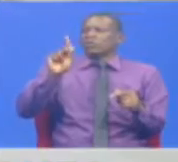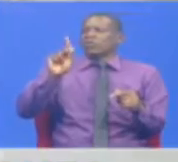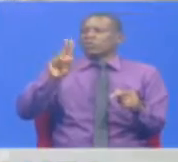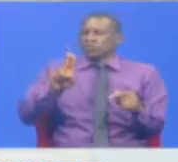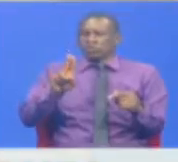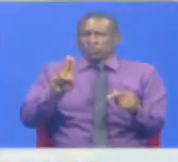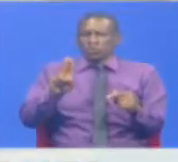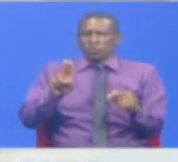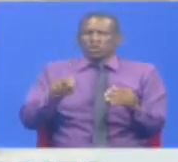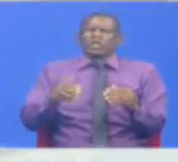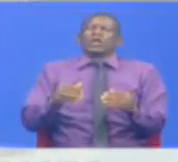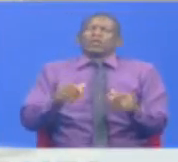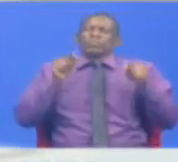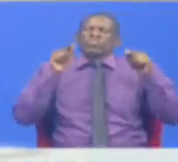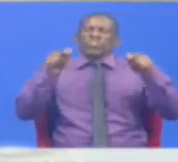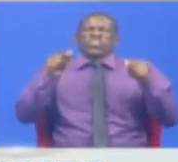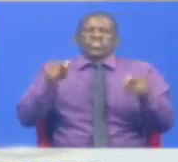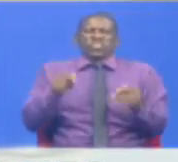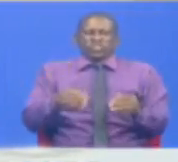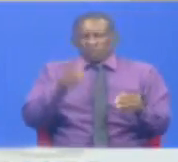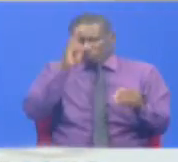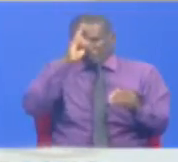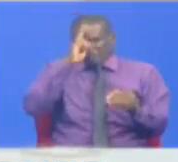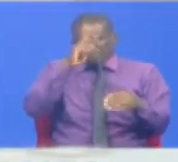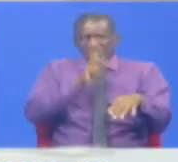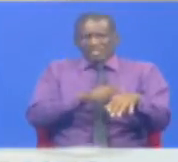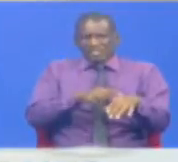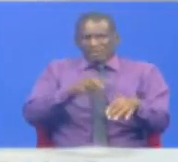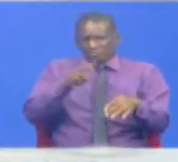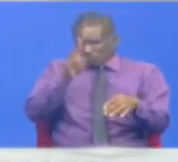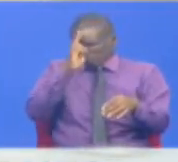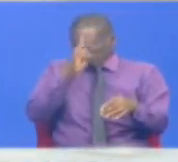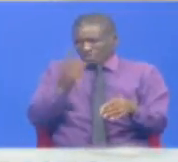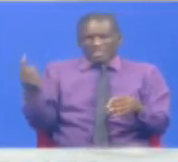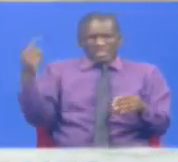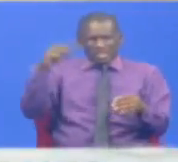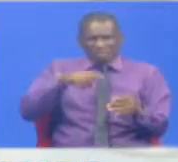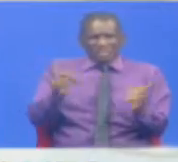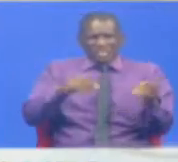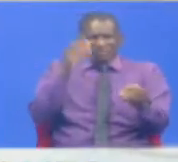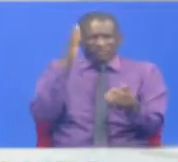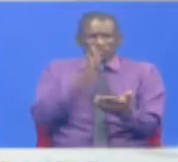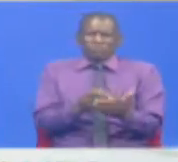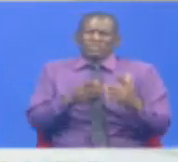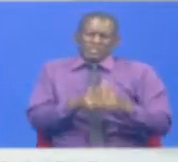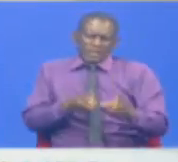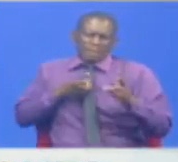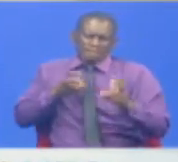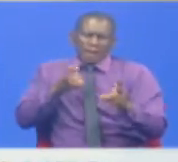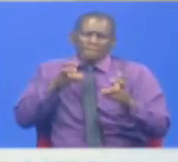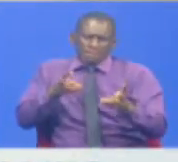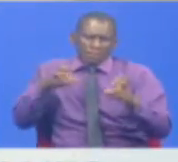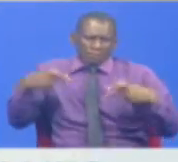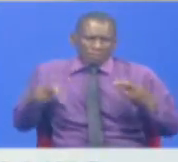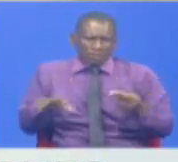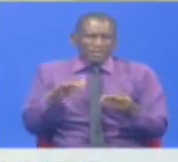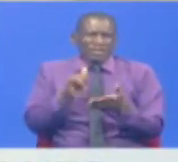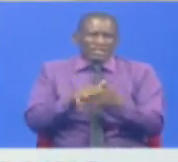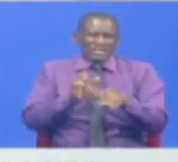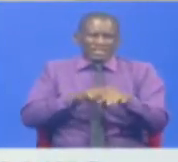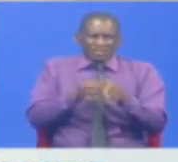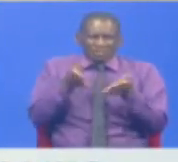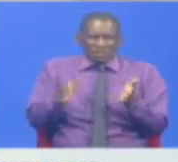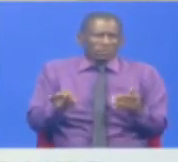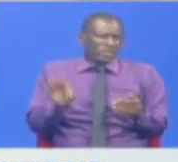brutality. Na walipokuja hawako sita sita, walianza sasa kupiga watu risasi. Ndiyo sasa